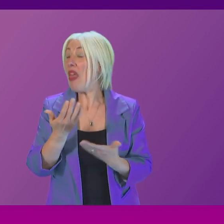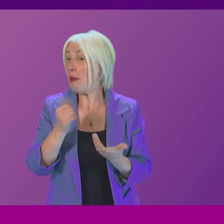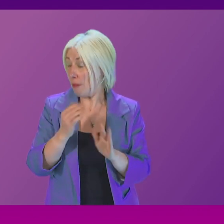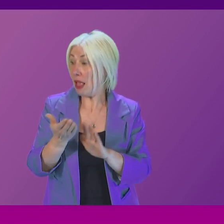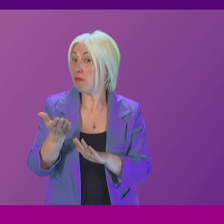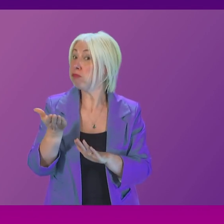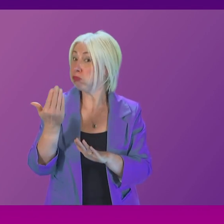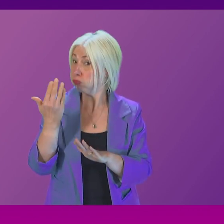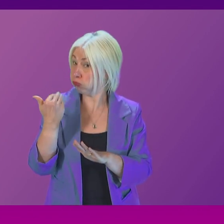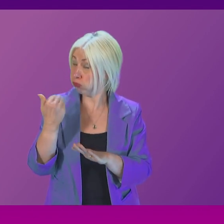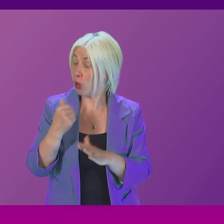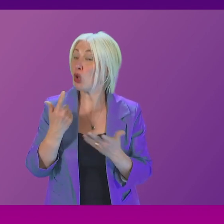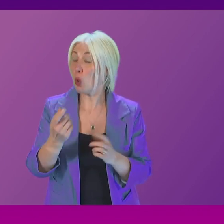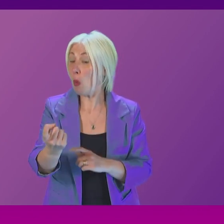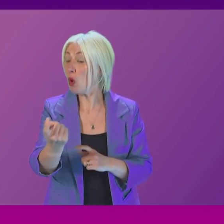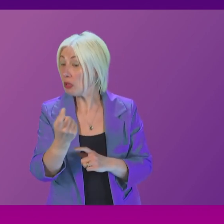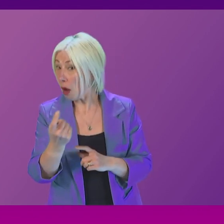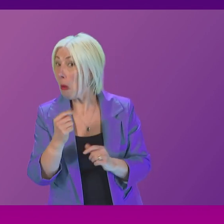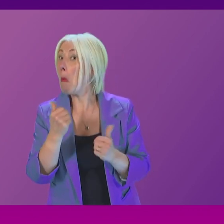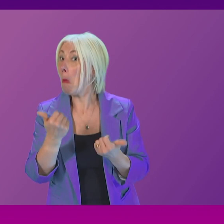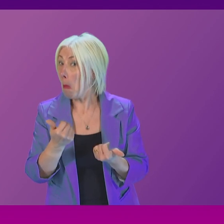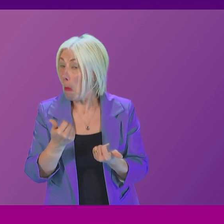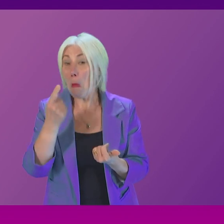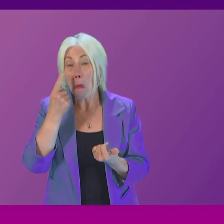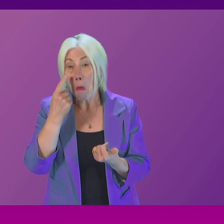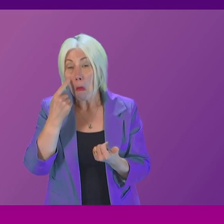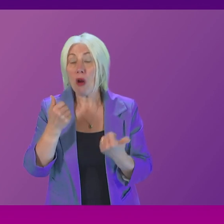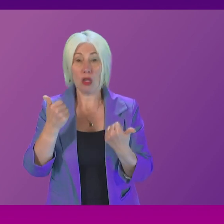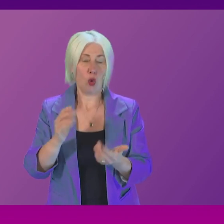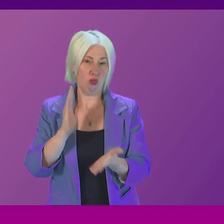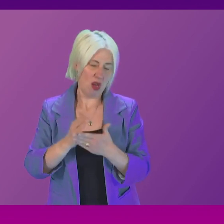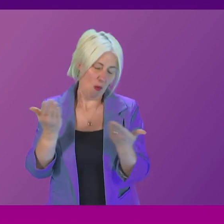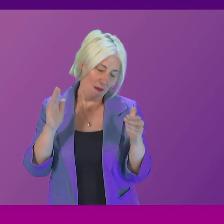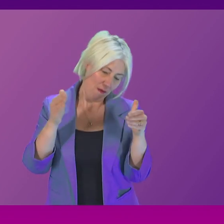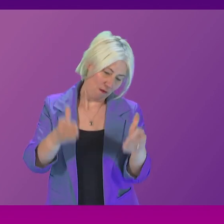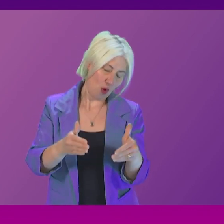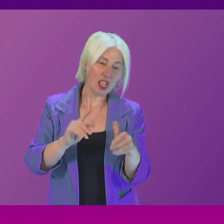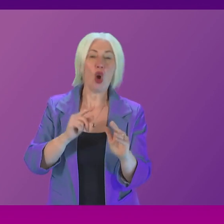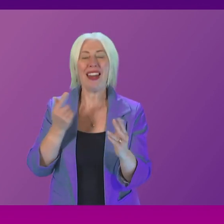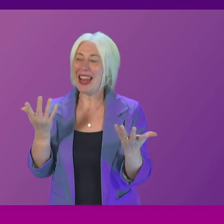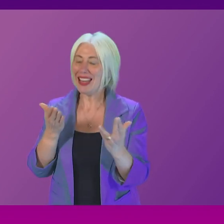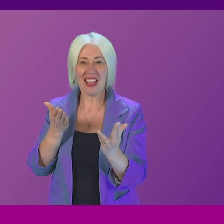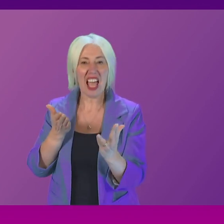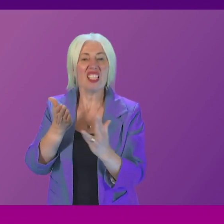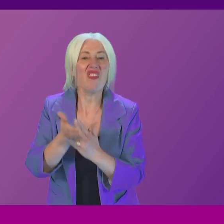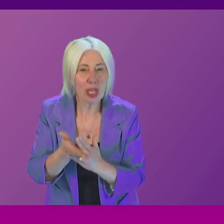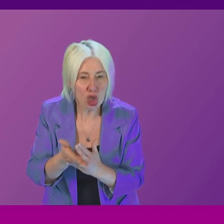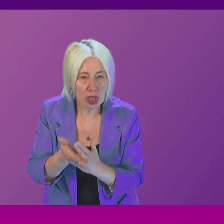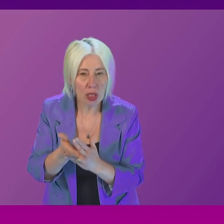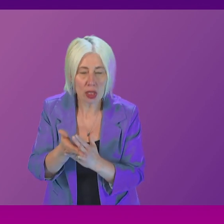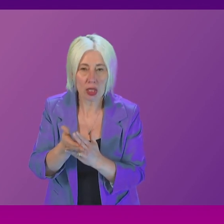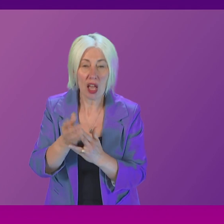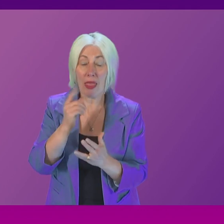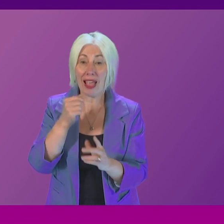the preceding period. So we are absolutely focused on interventions that can be